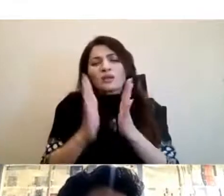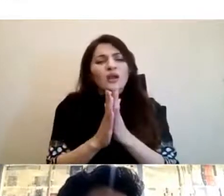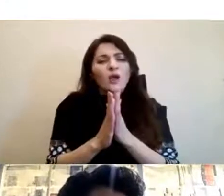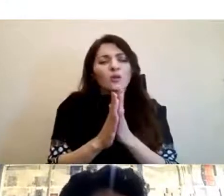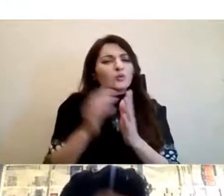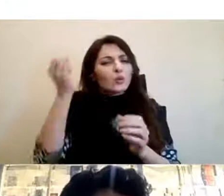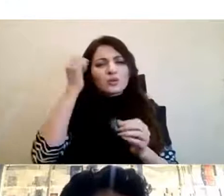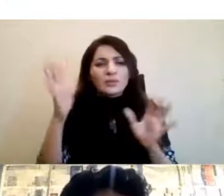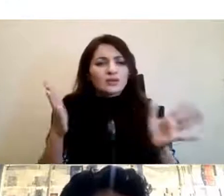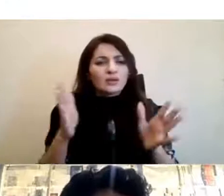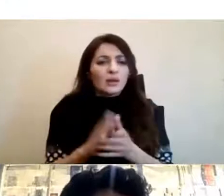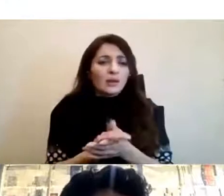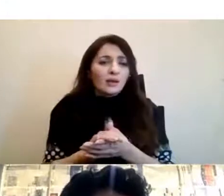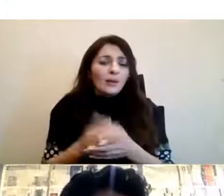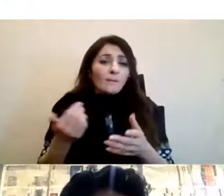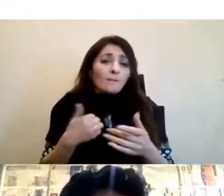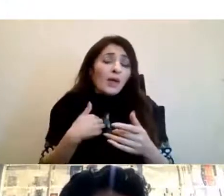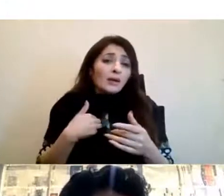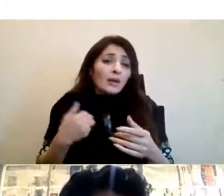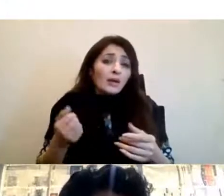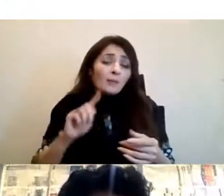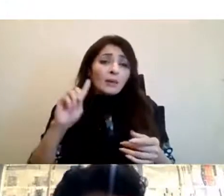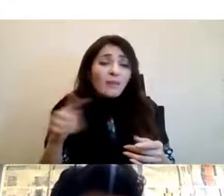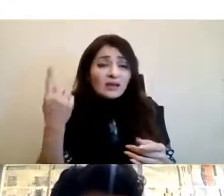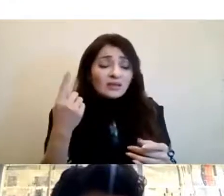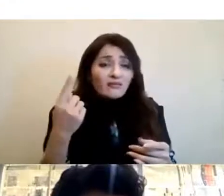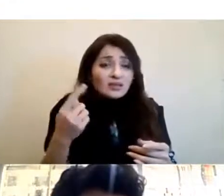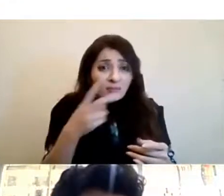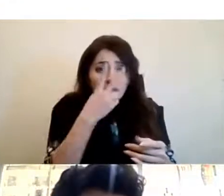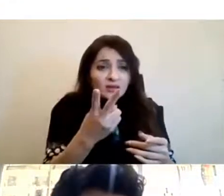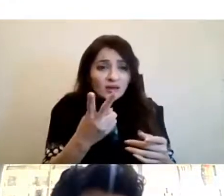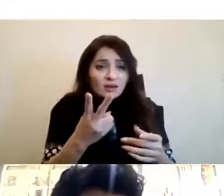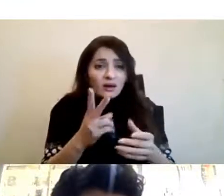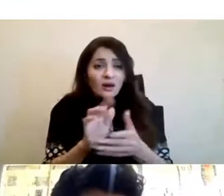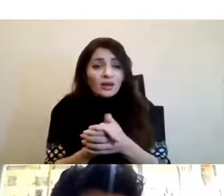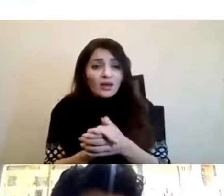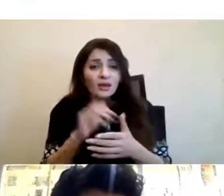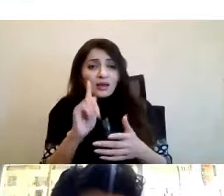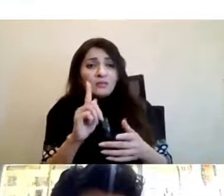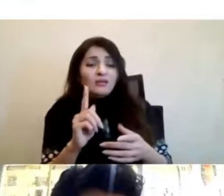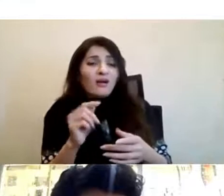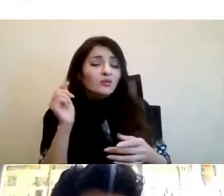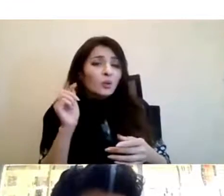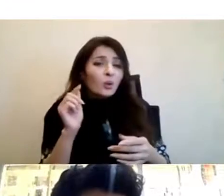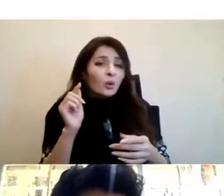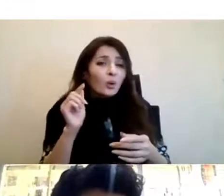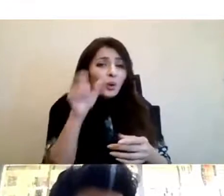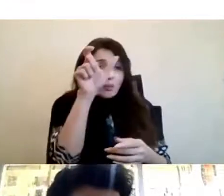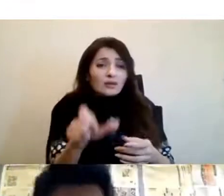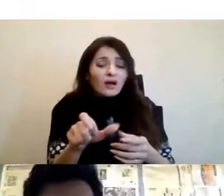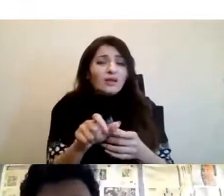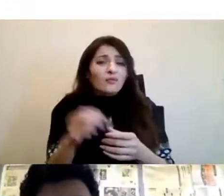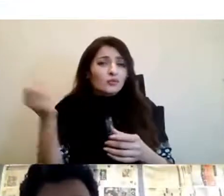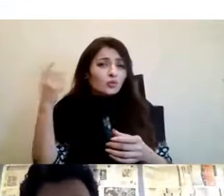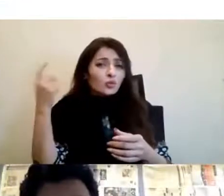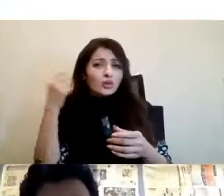I personally was blown away when I first saw a person with hearing difficulty